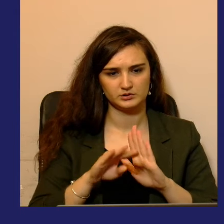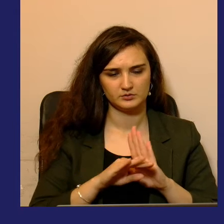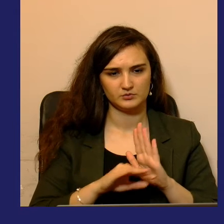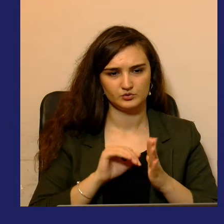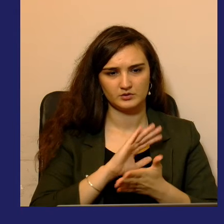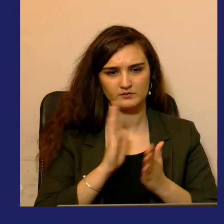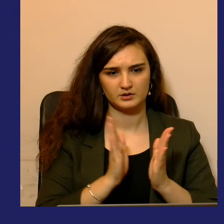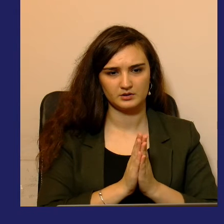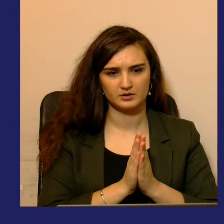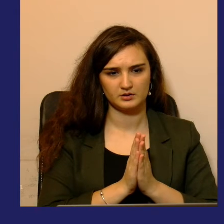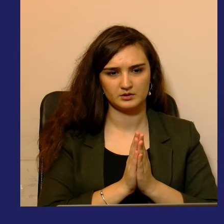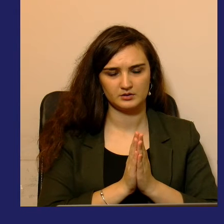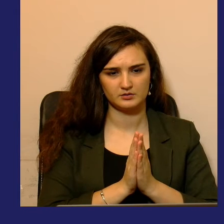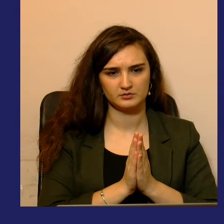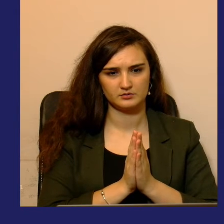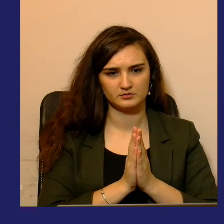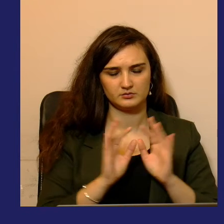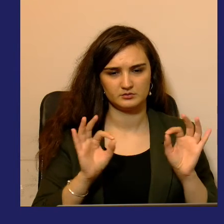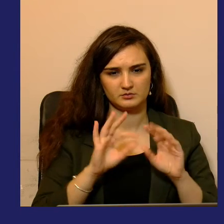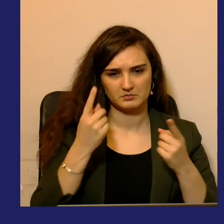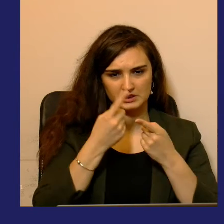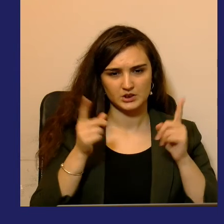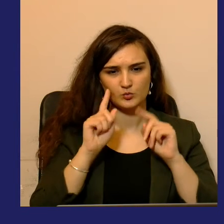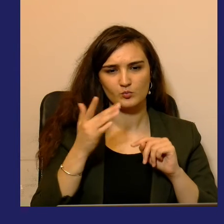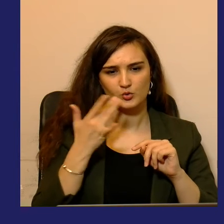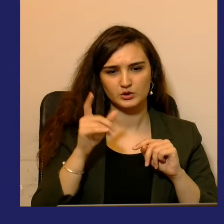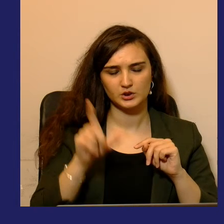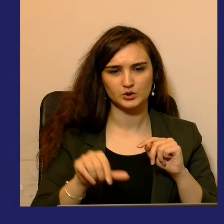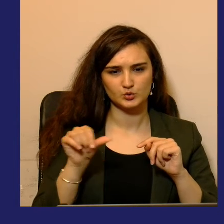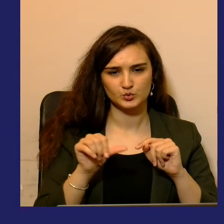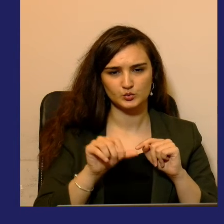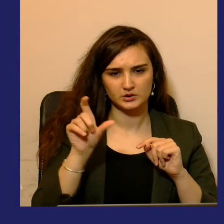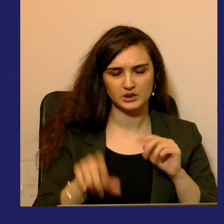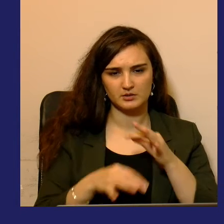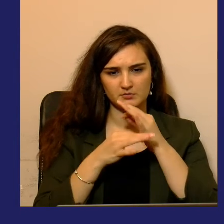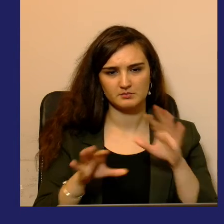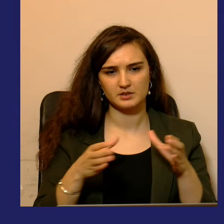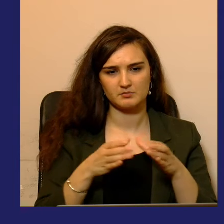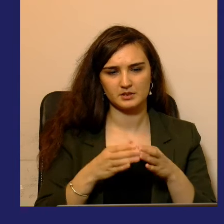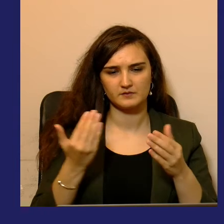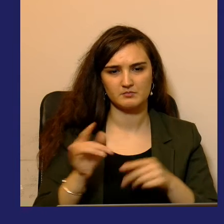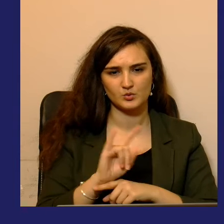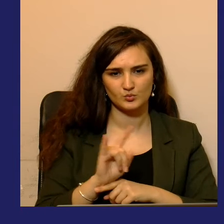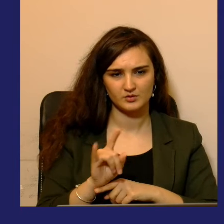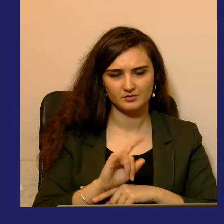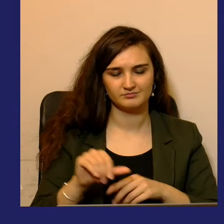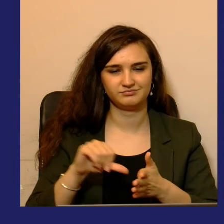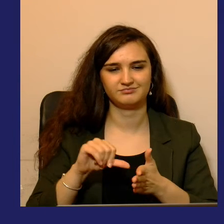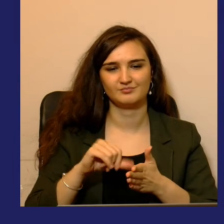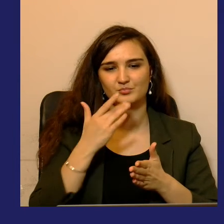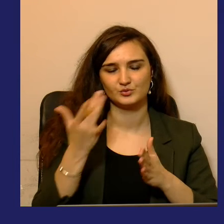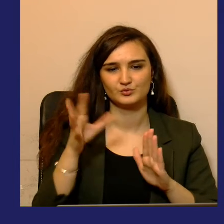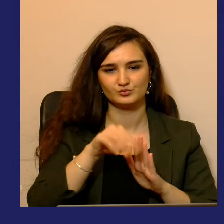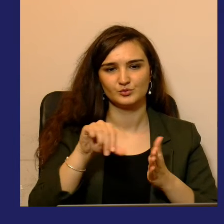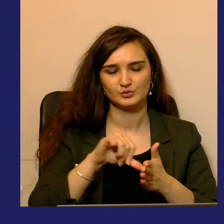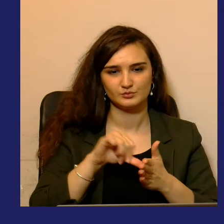matter who you are, and politicians are bad, and politics is bad, and we're either going to withdraw from the political process and not